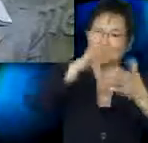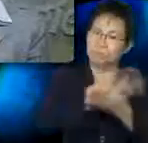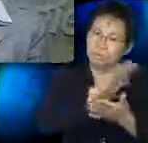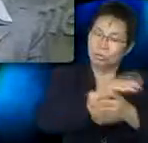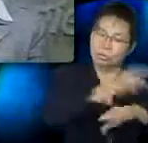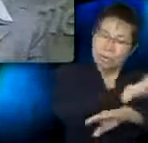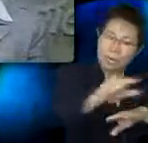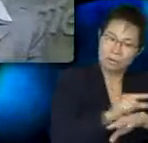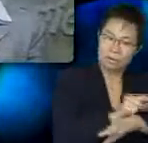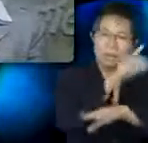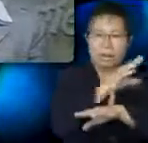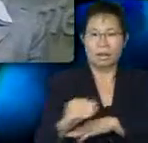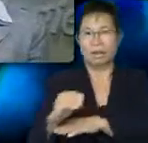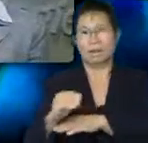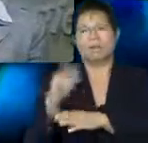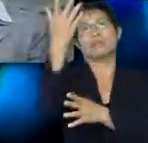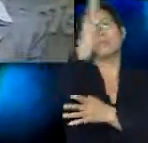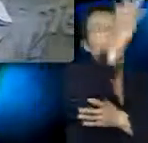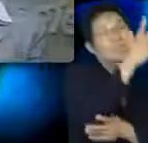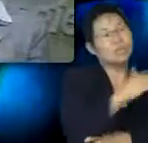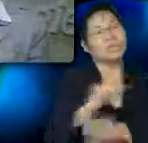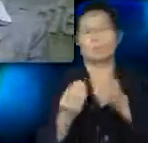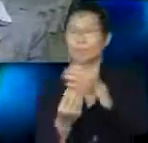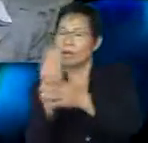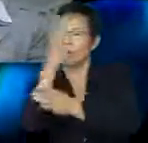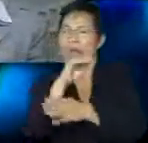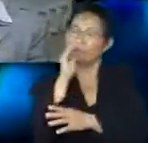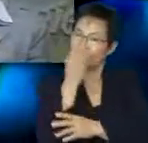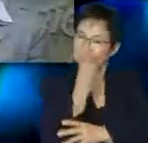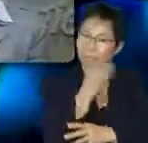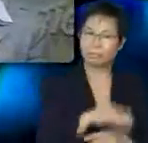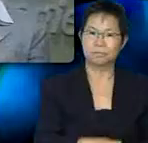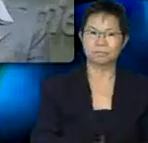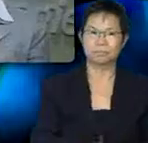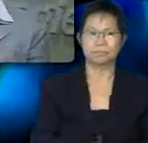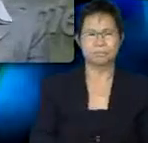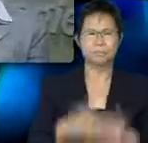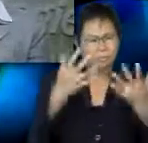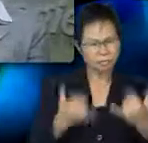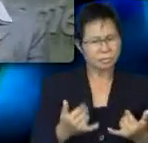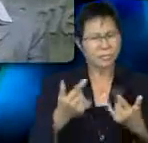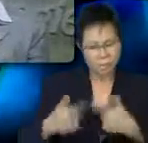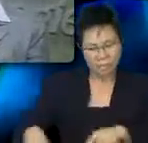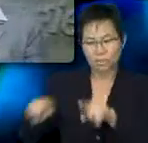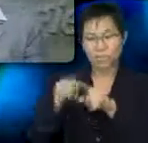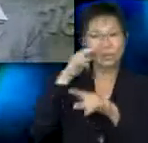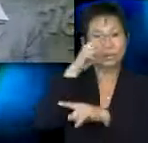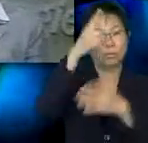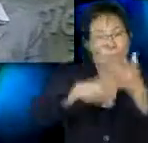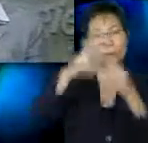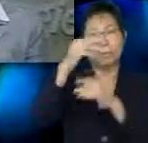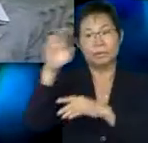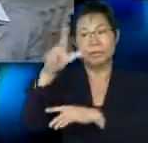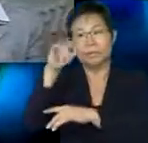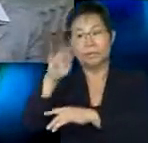school garden amidst the trees, the plants, and the flowers. Now, as you can see, what Mr. Lim was